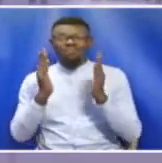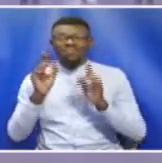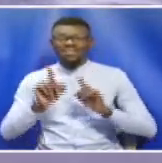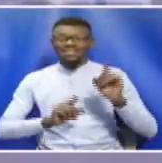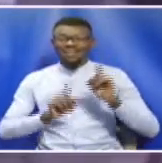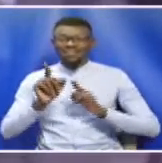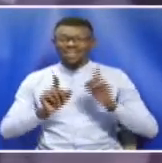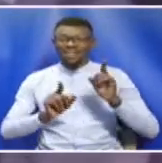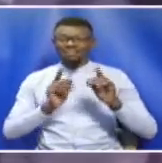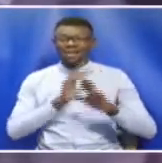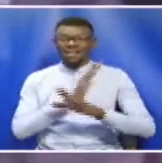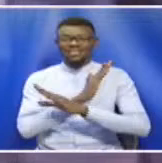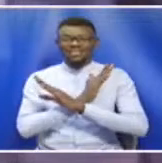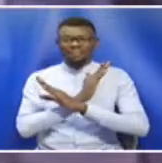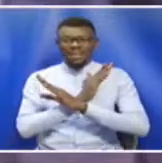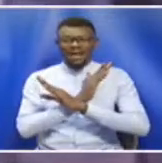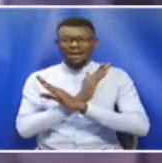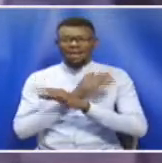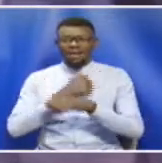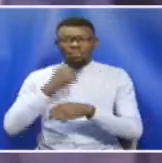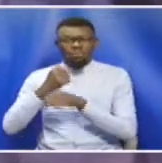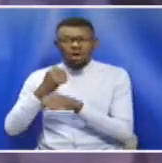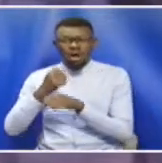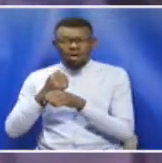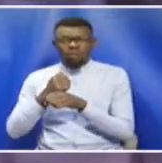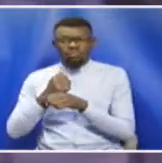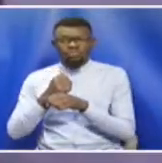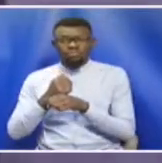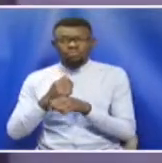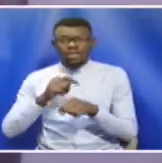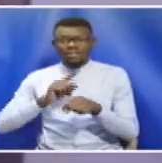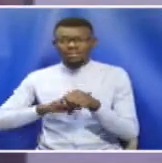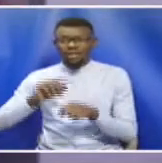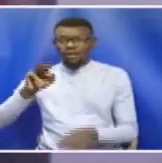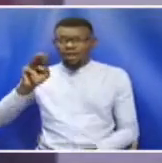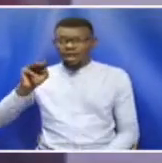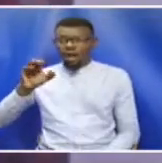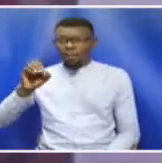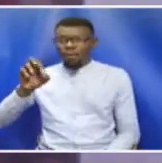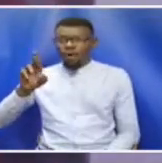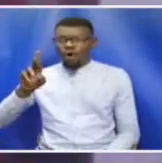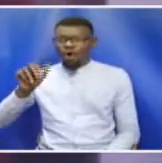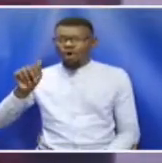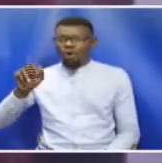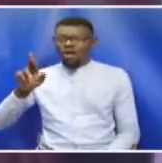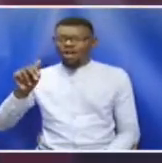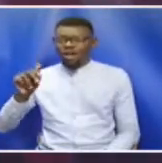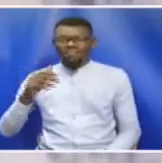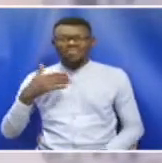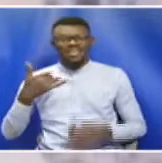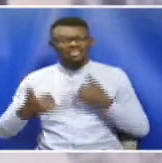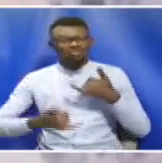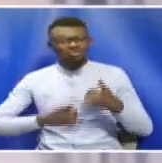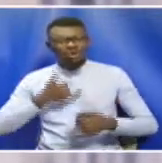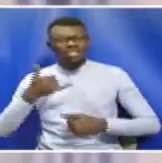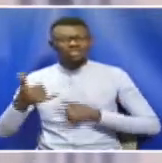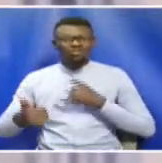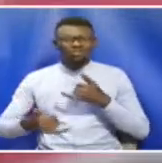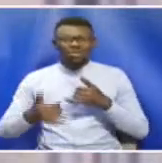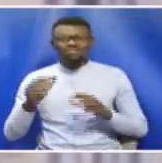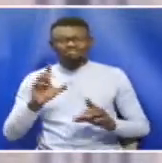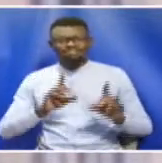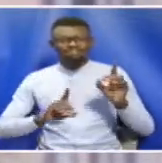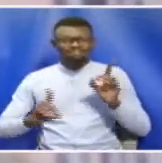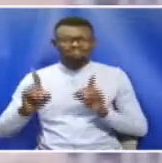for official duty. It is said that as Morara was enjoying his evening at an entertainment